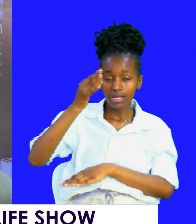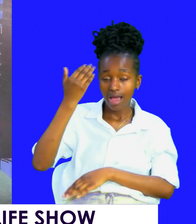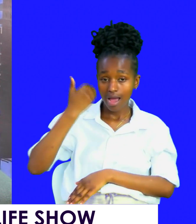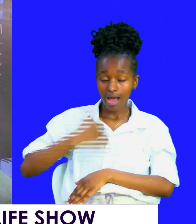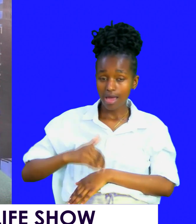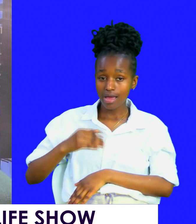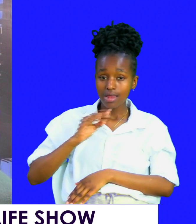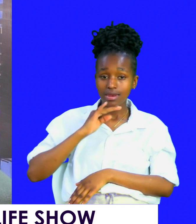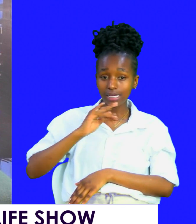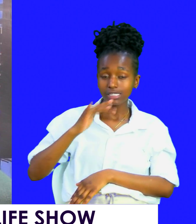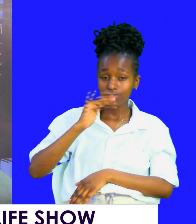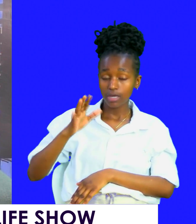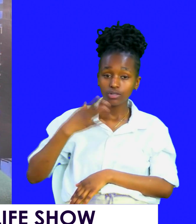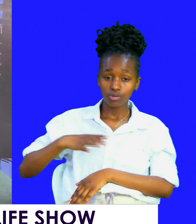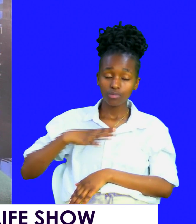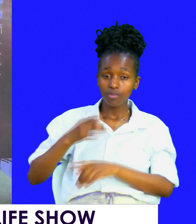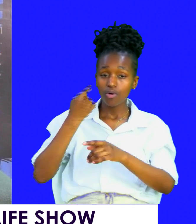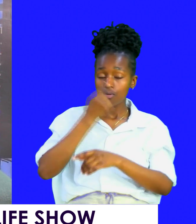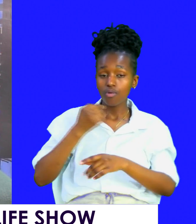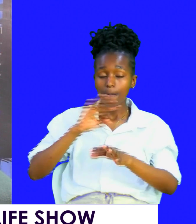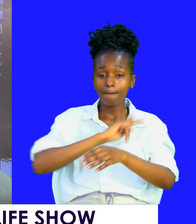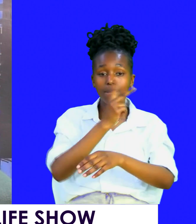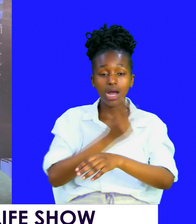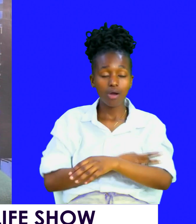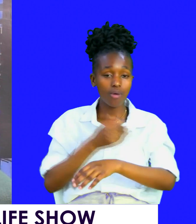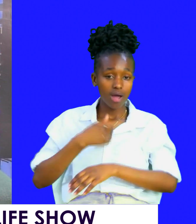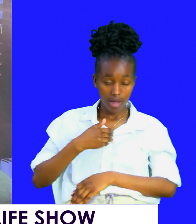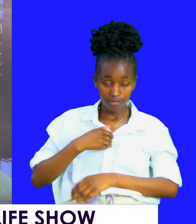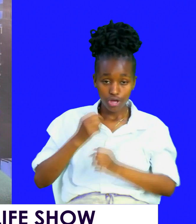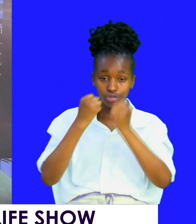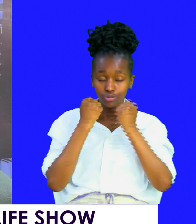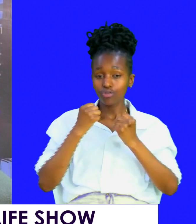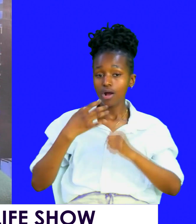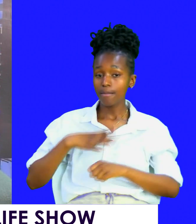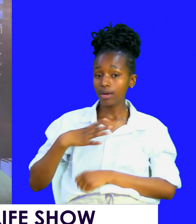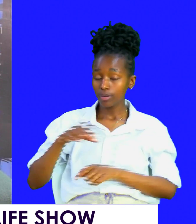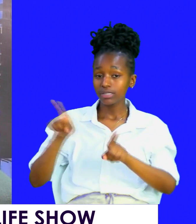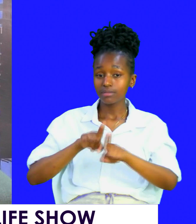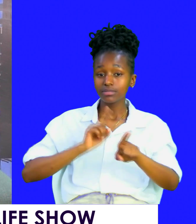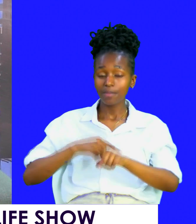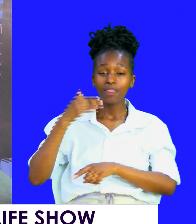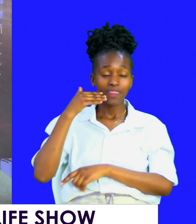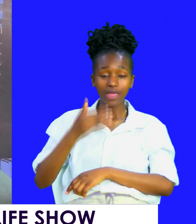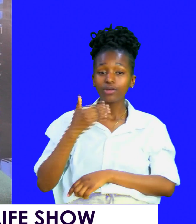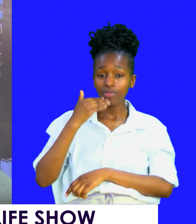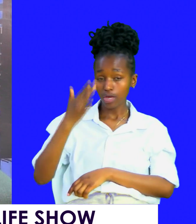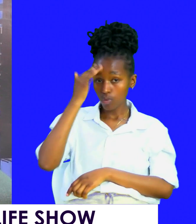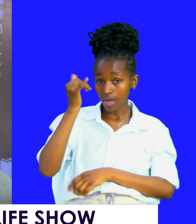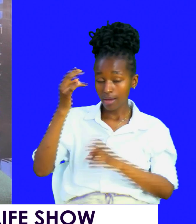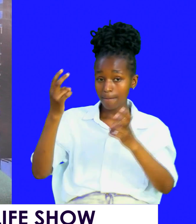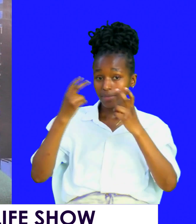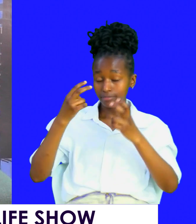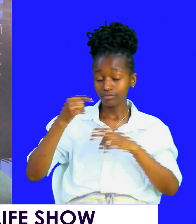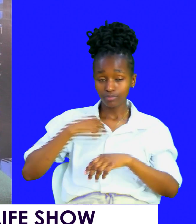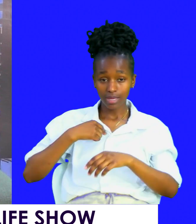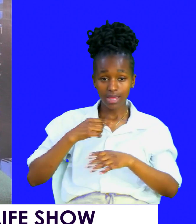speaking to people of power. I'm speaking to strong people. And I thank you for listening to me. I'm coming